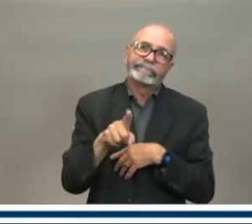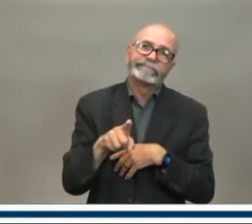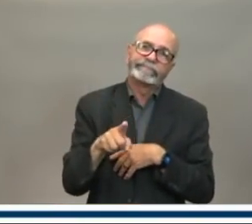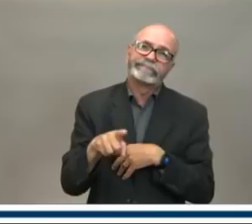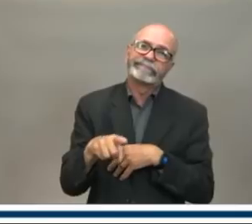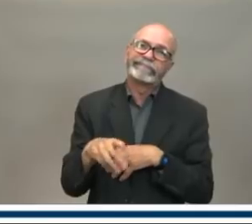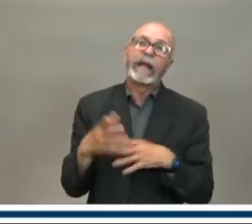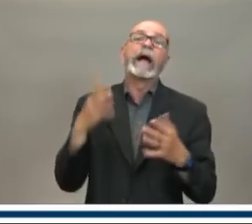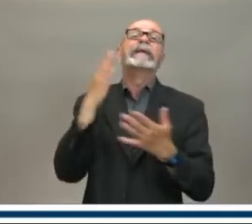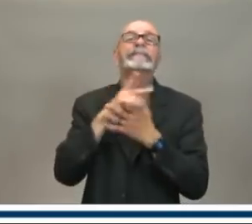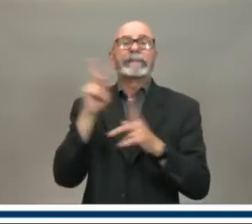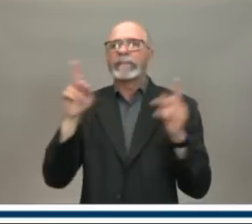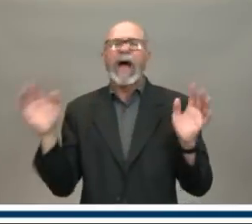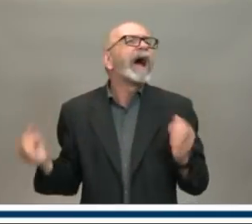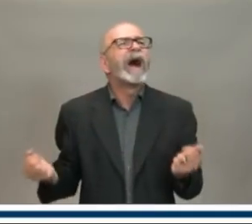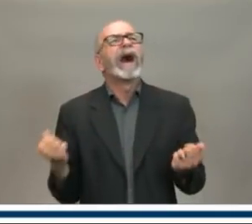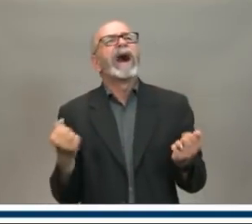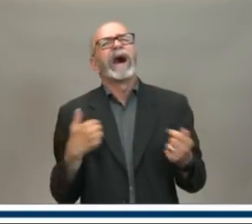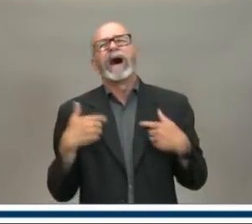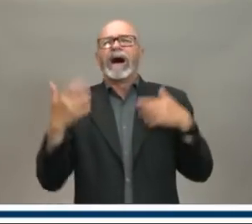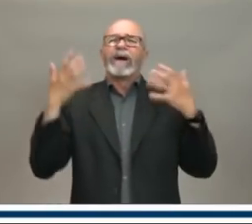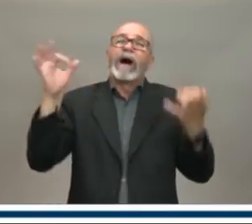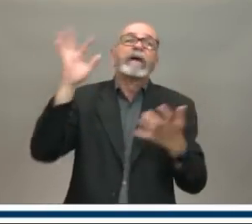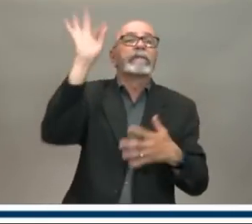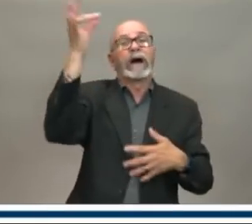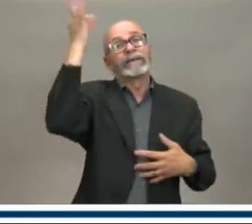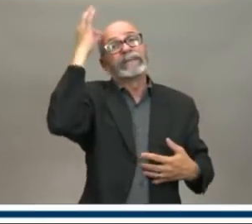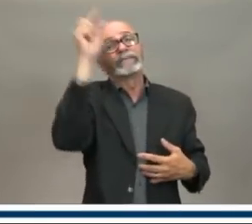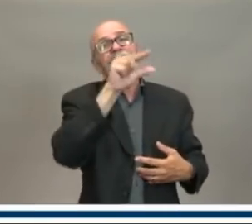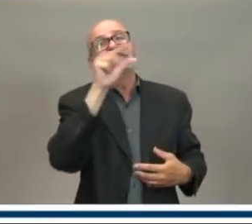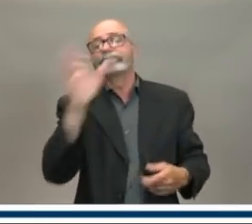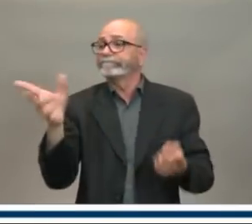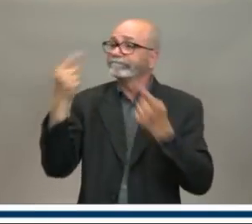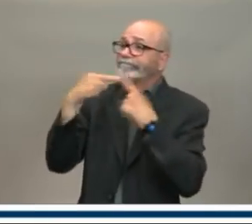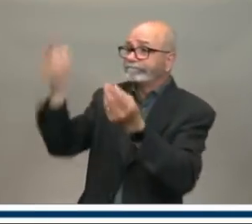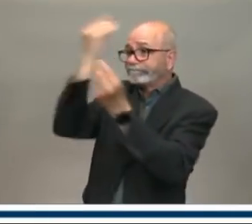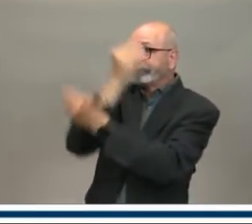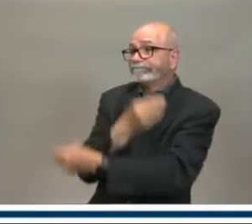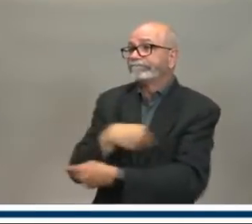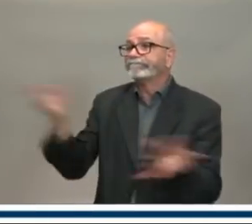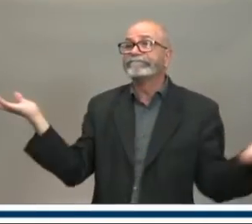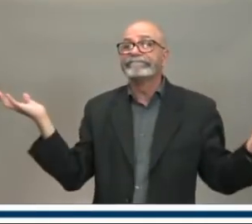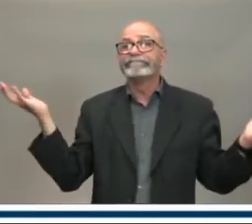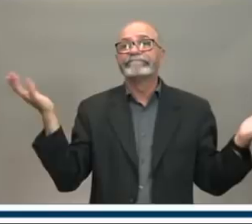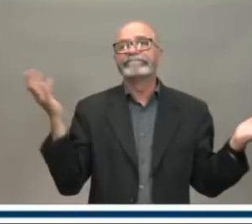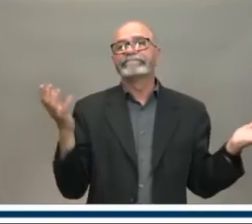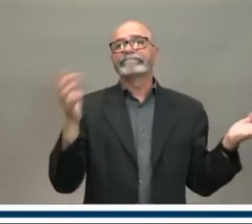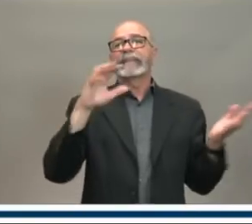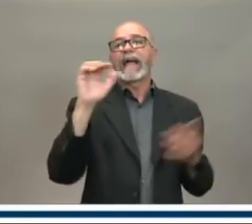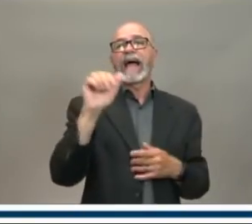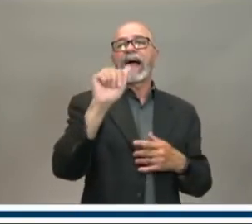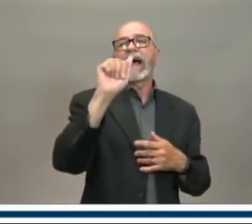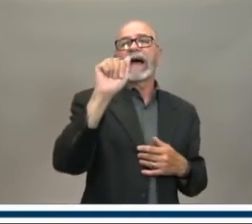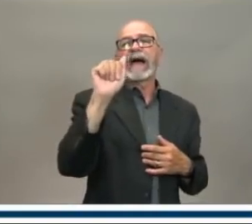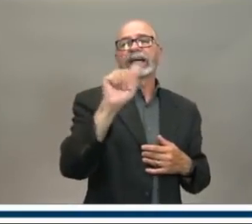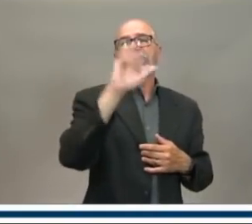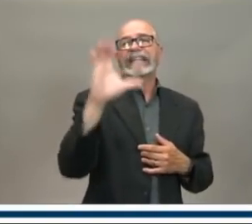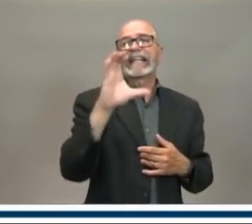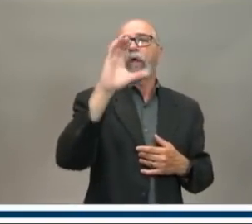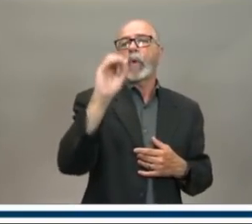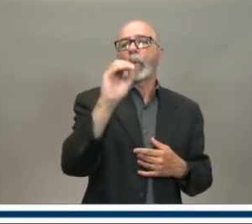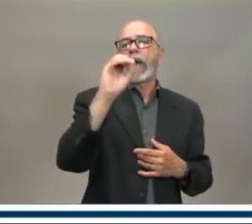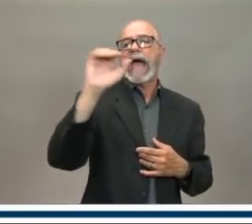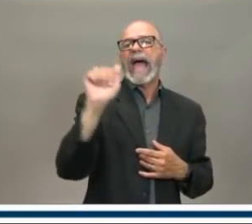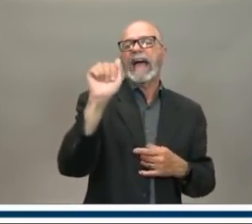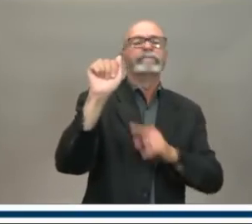operators. The federal government made an announcement through ACOA with substantial investment